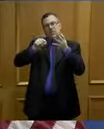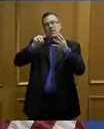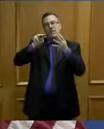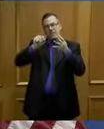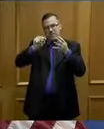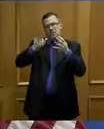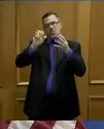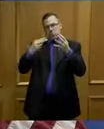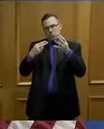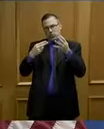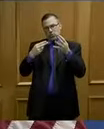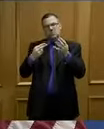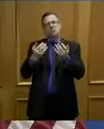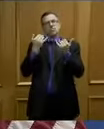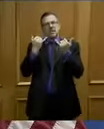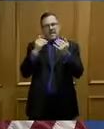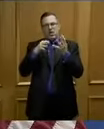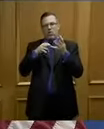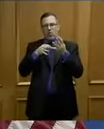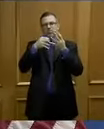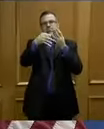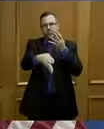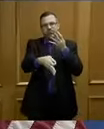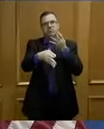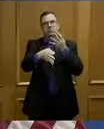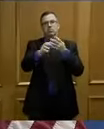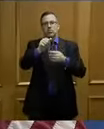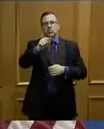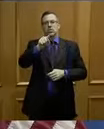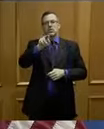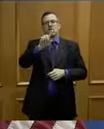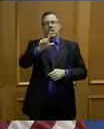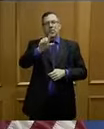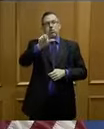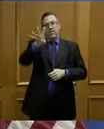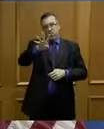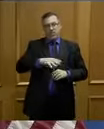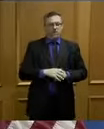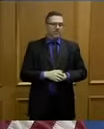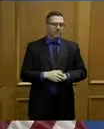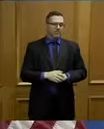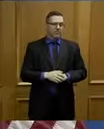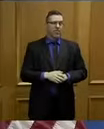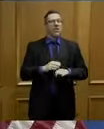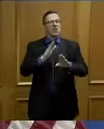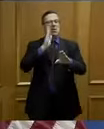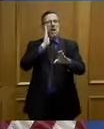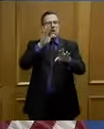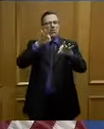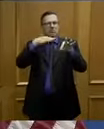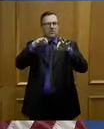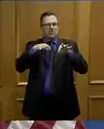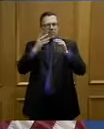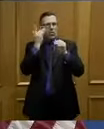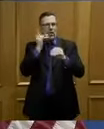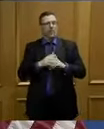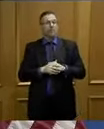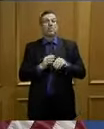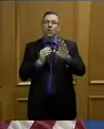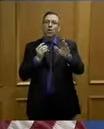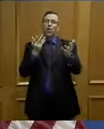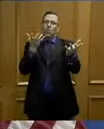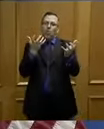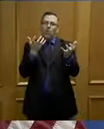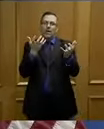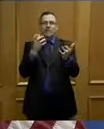it's important and necessary for us to extend that deadline. Now, let me say a couple words about that. We want our kids to continue